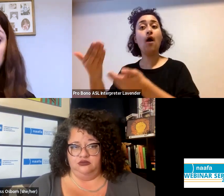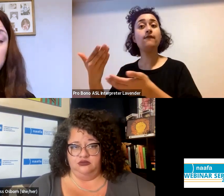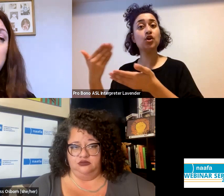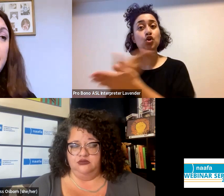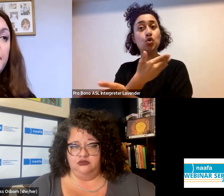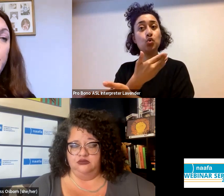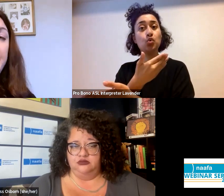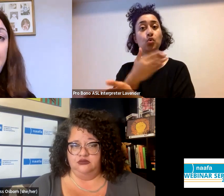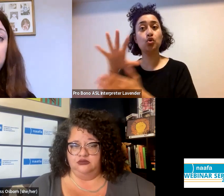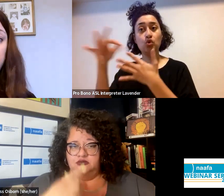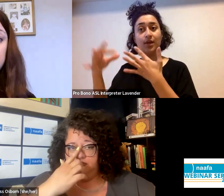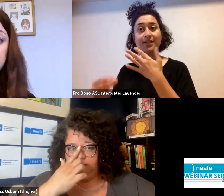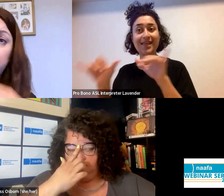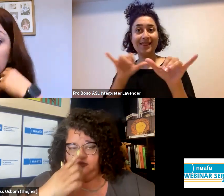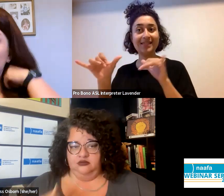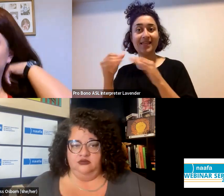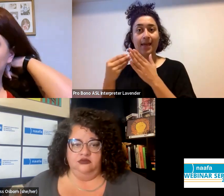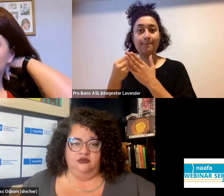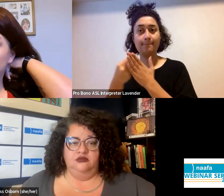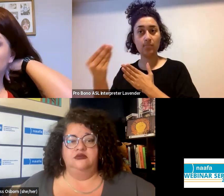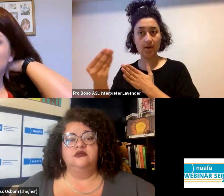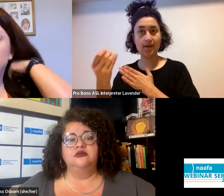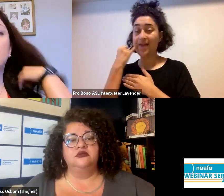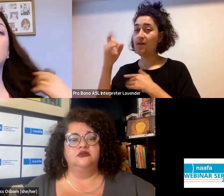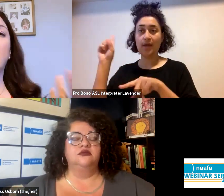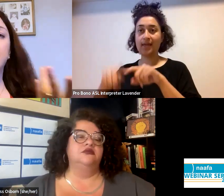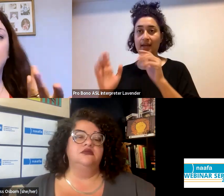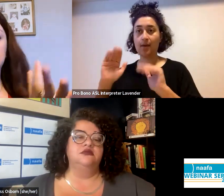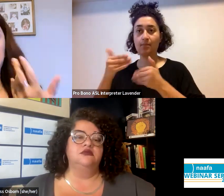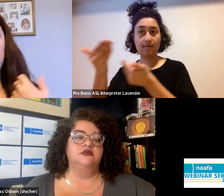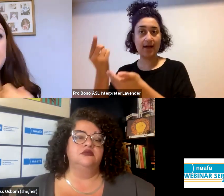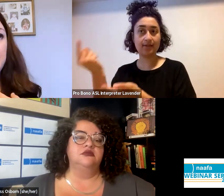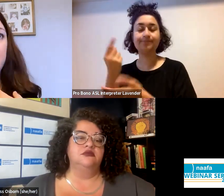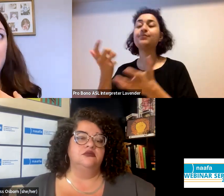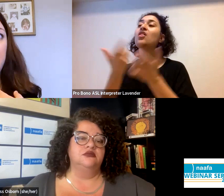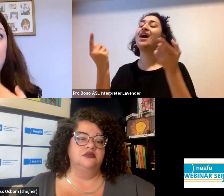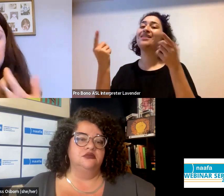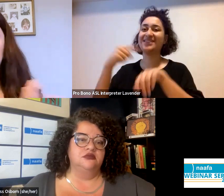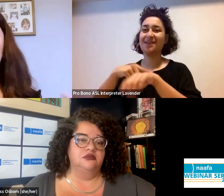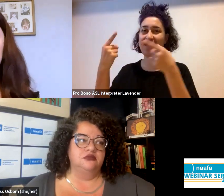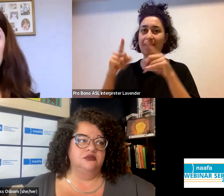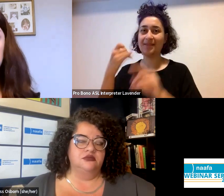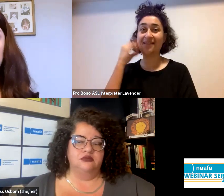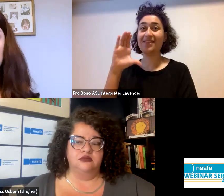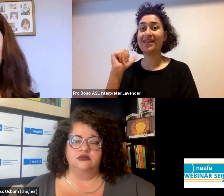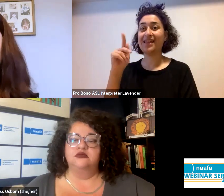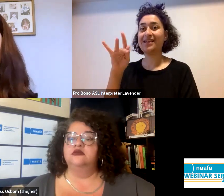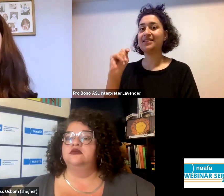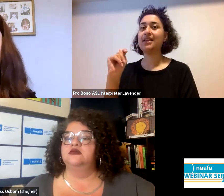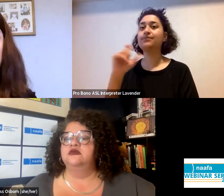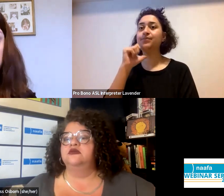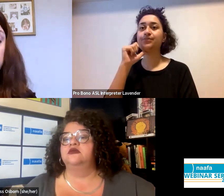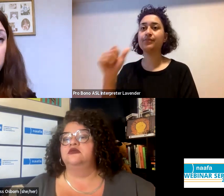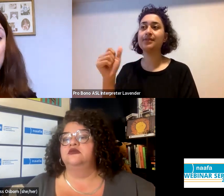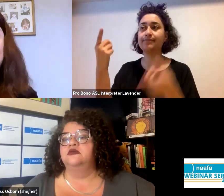price range. If we can't provide something, whether a lot of the times that happens if the casket's been discontinued and is no